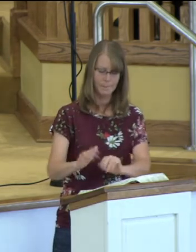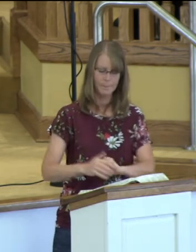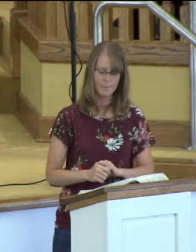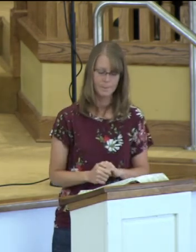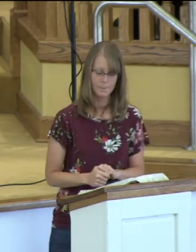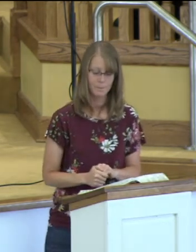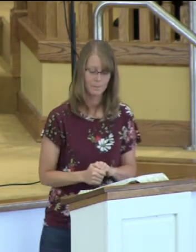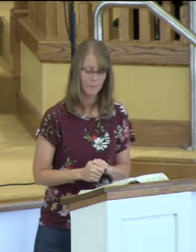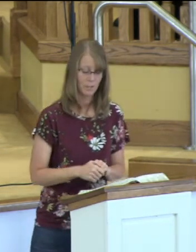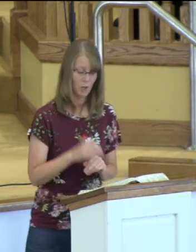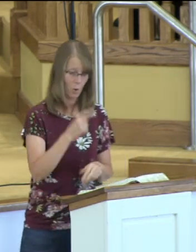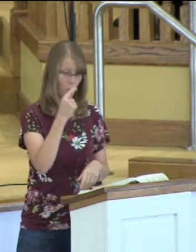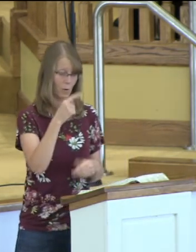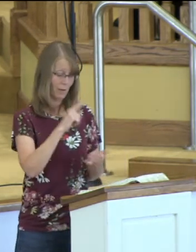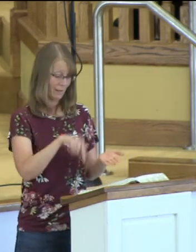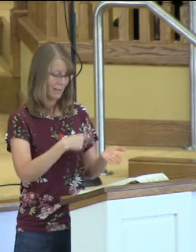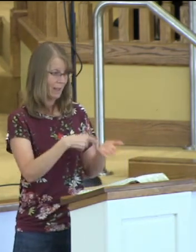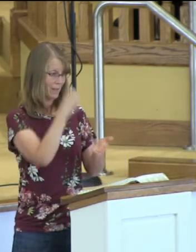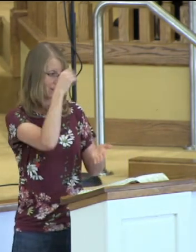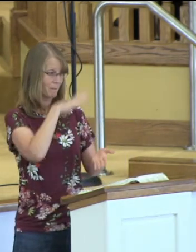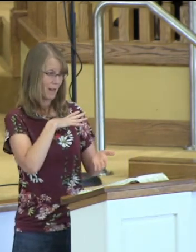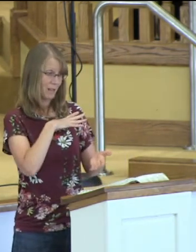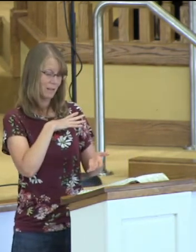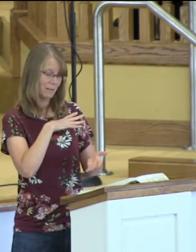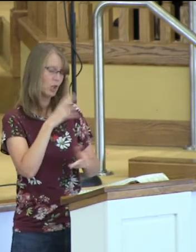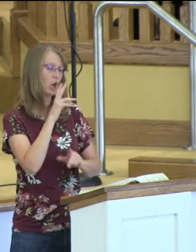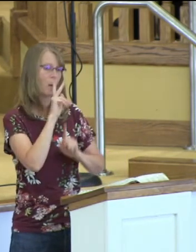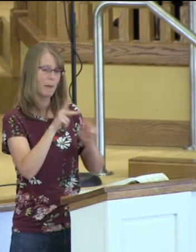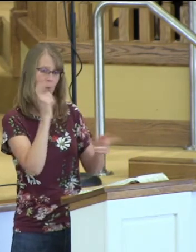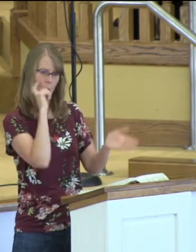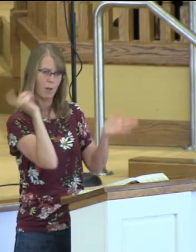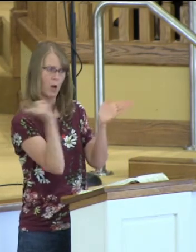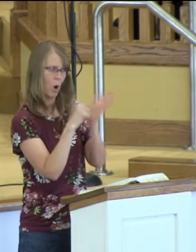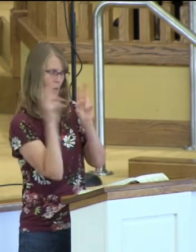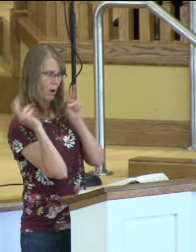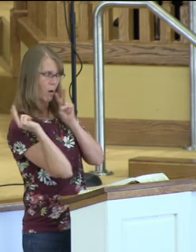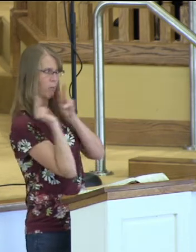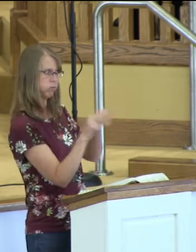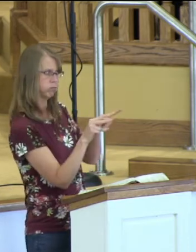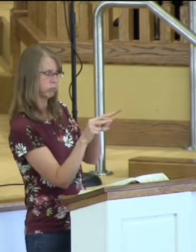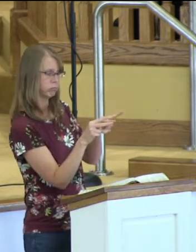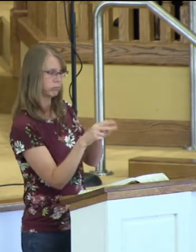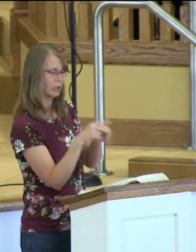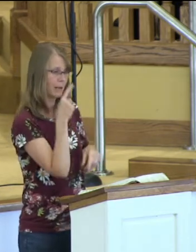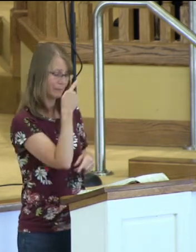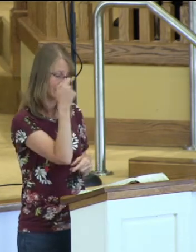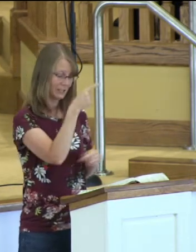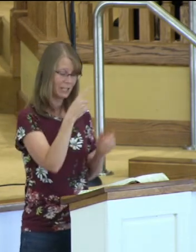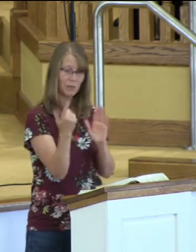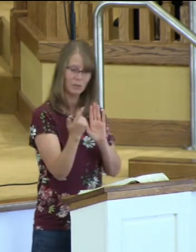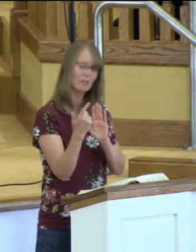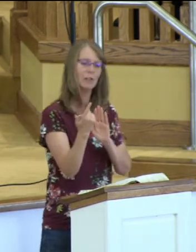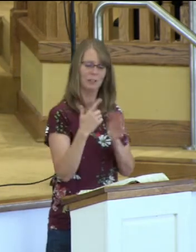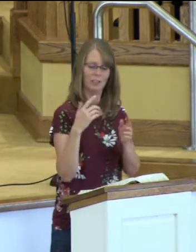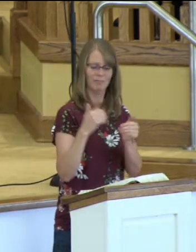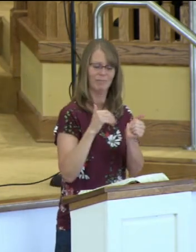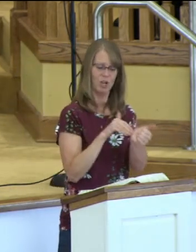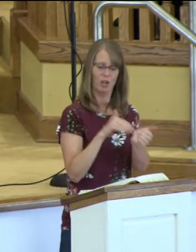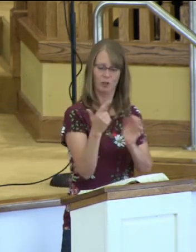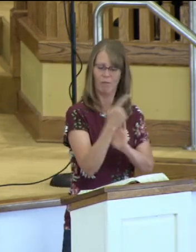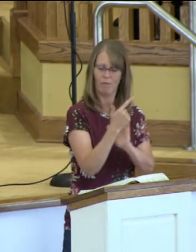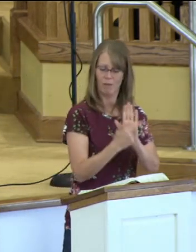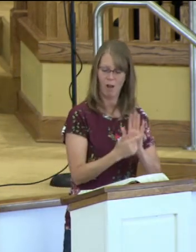he got attention. His word brought weight. He was a doctor of the law. You'll remember Gamaliel as